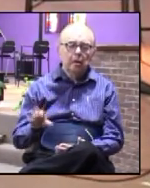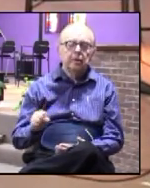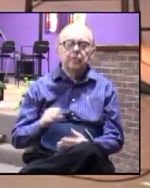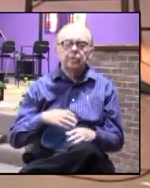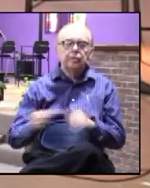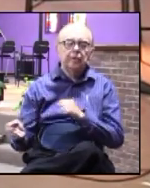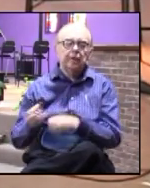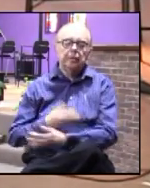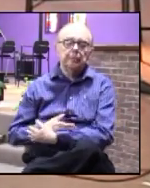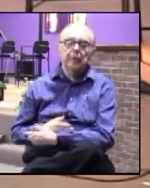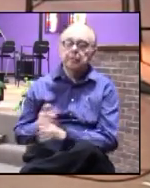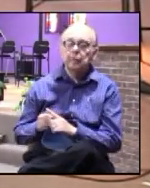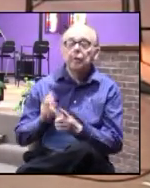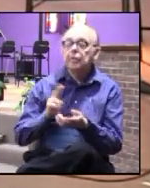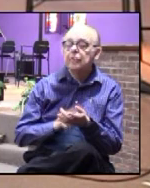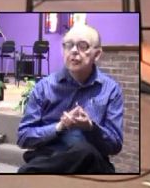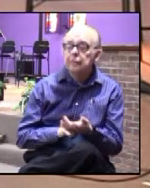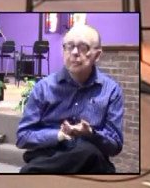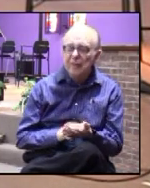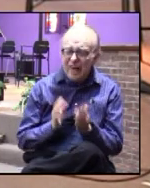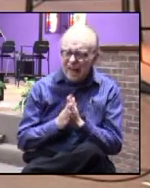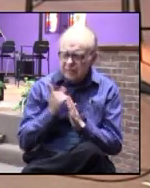nursery.